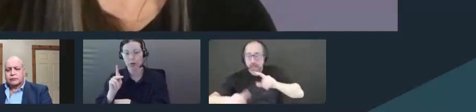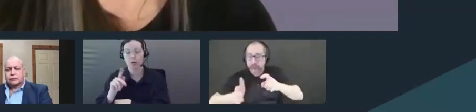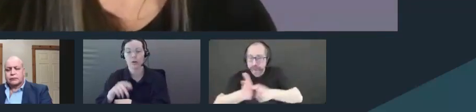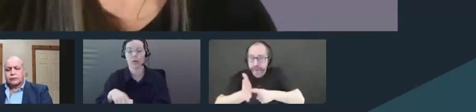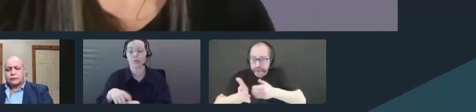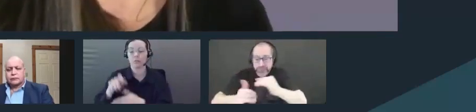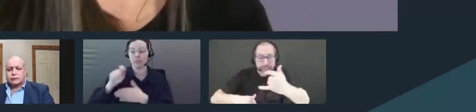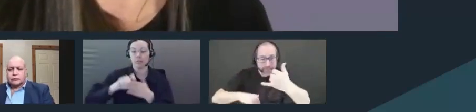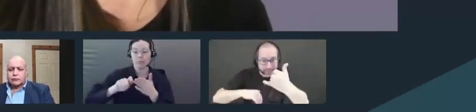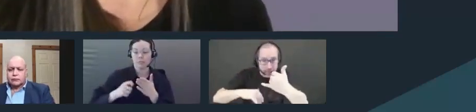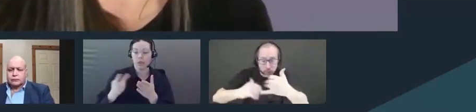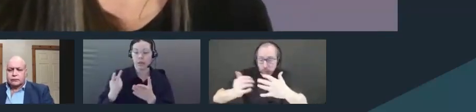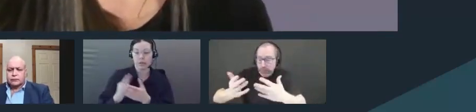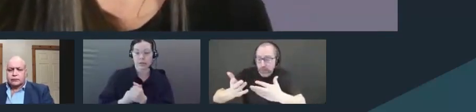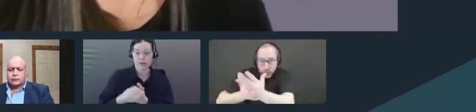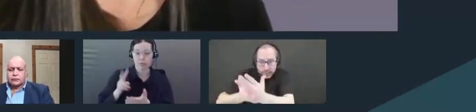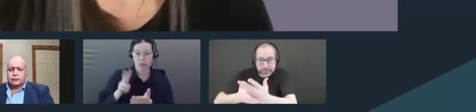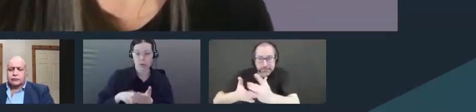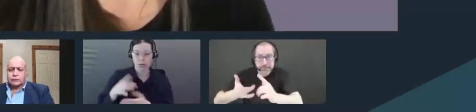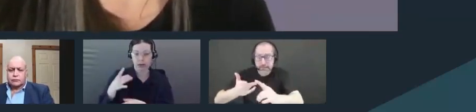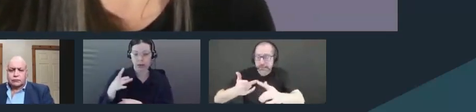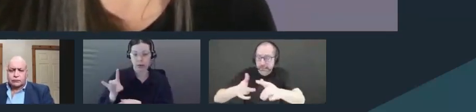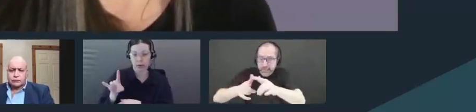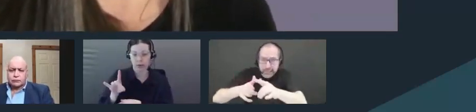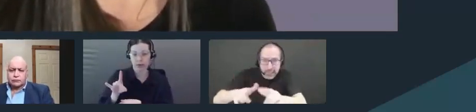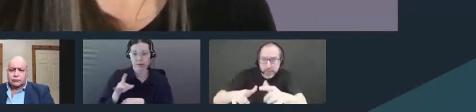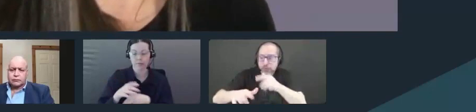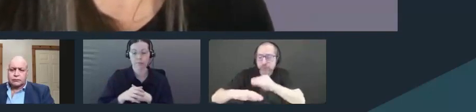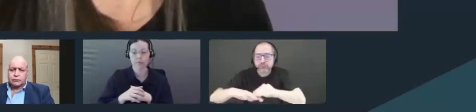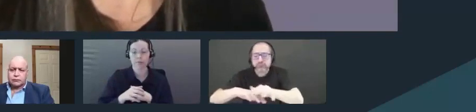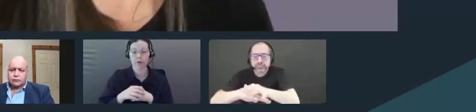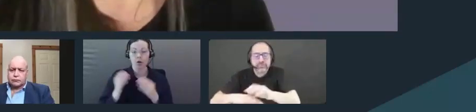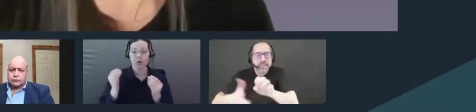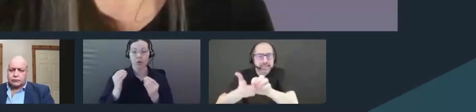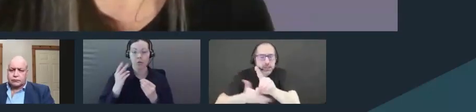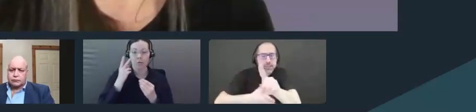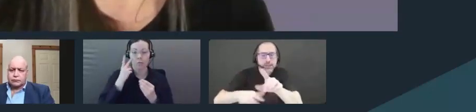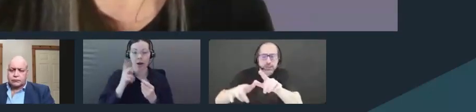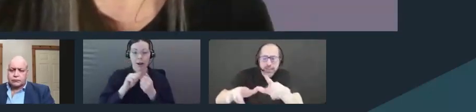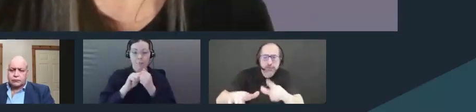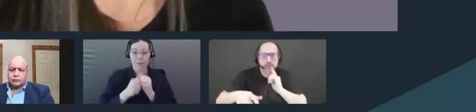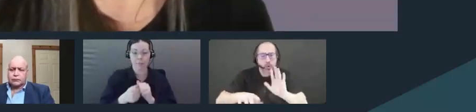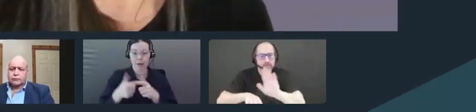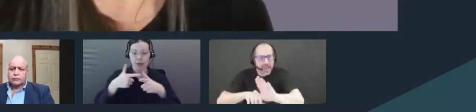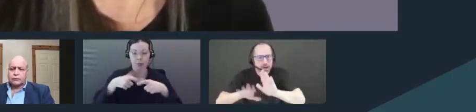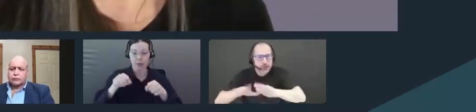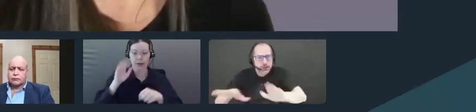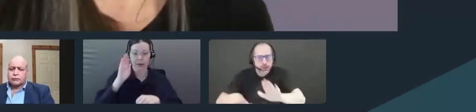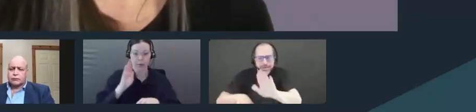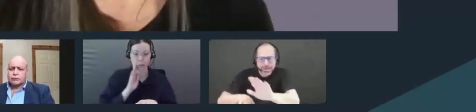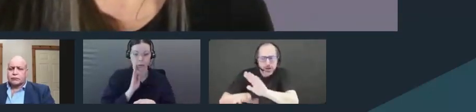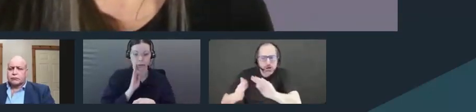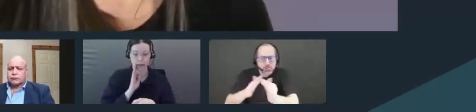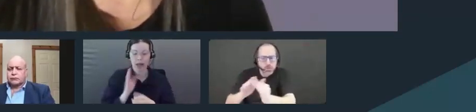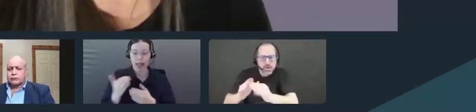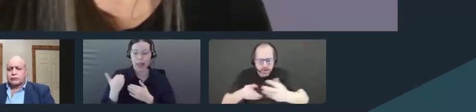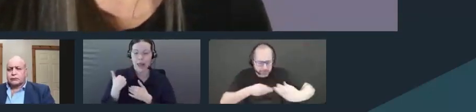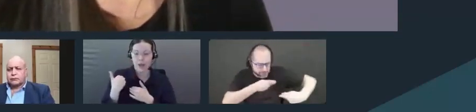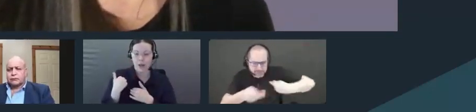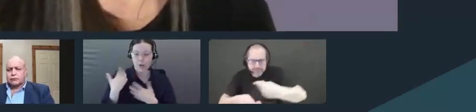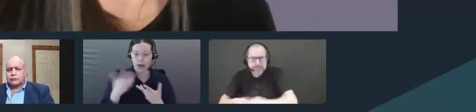shape Inuit language and Inuit education for their children and for their communities.